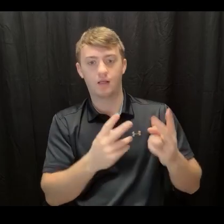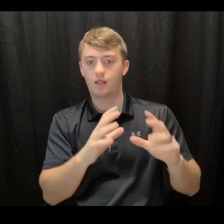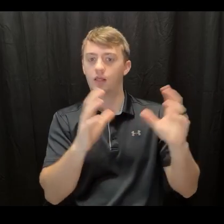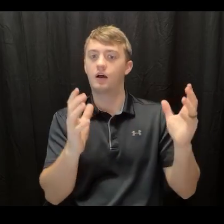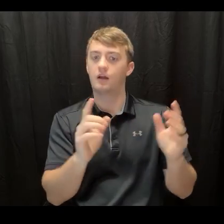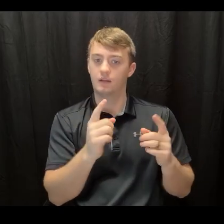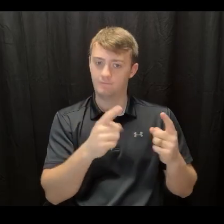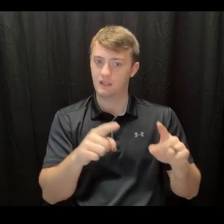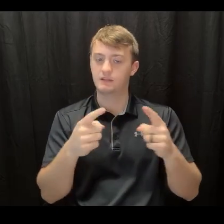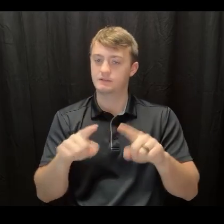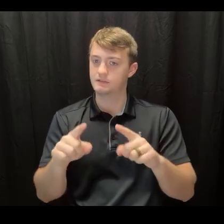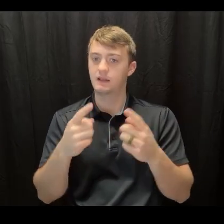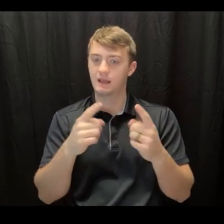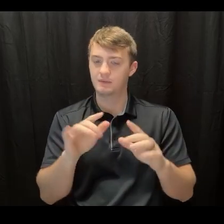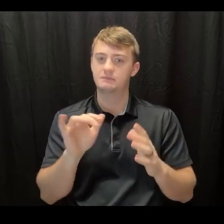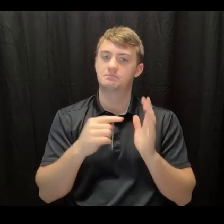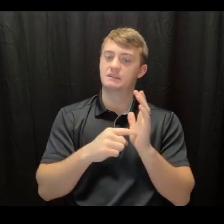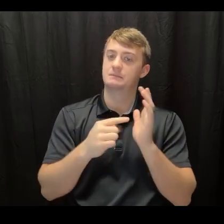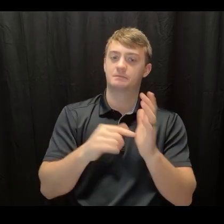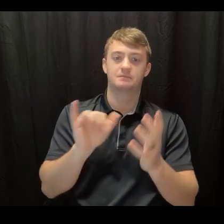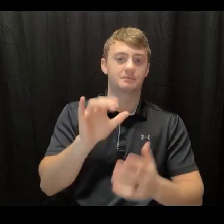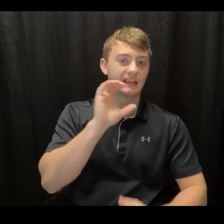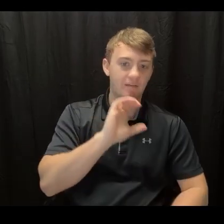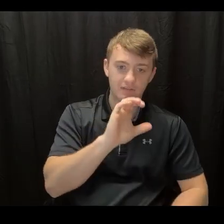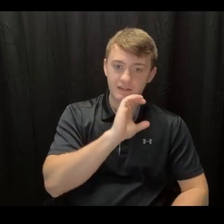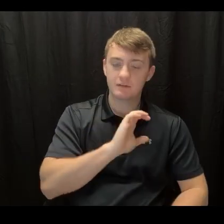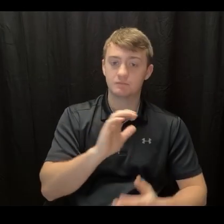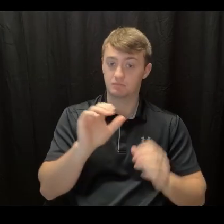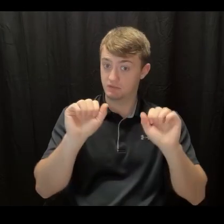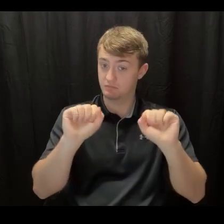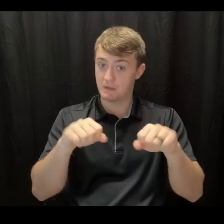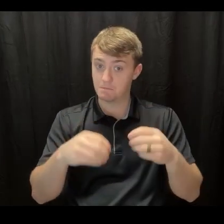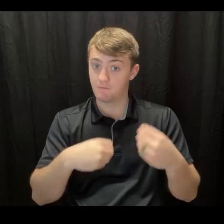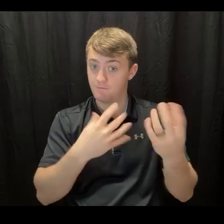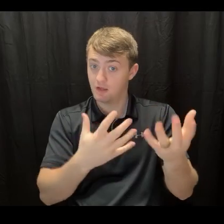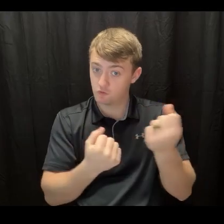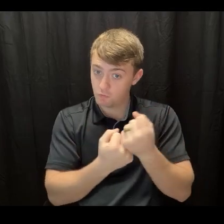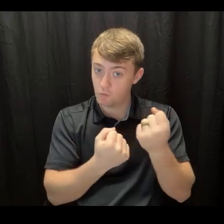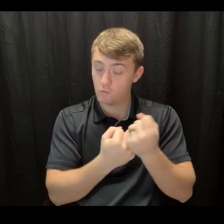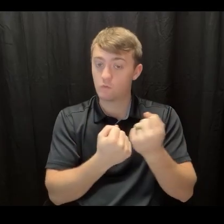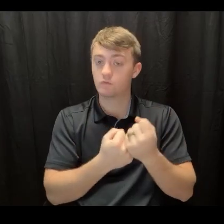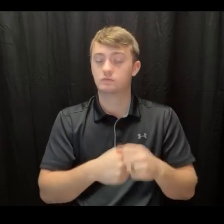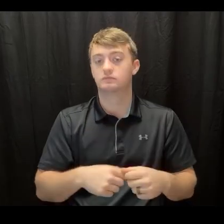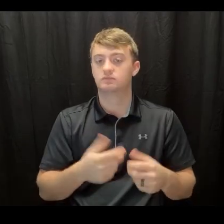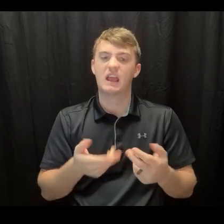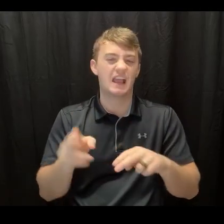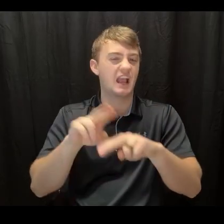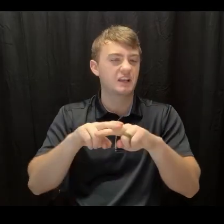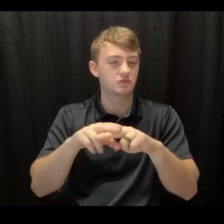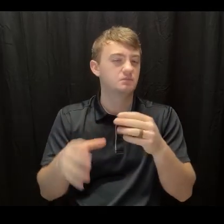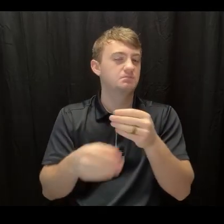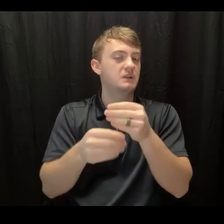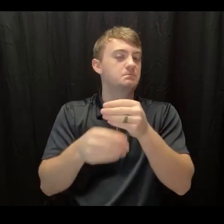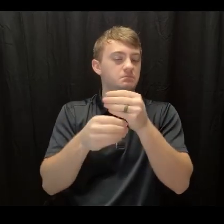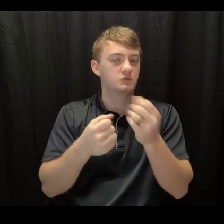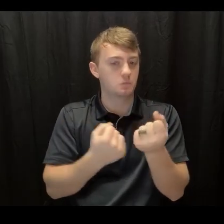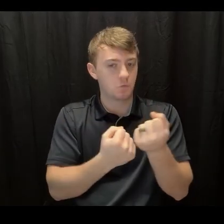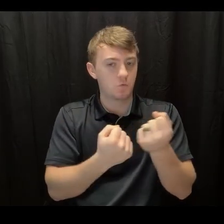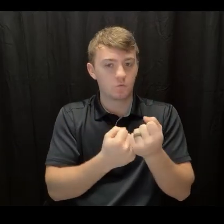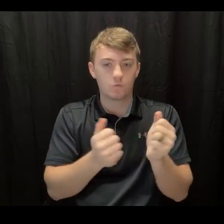of events happening, for example, in the cafeteria, so that you can provide supports, extra